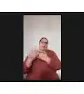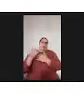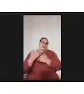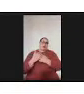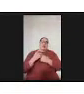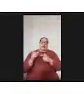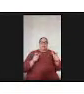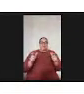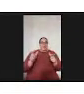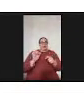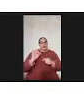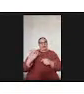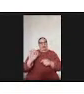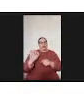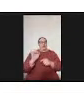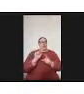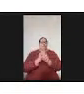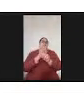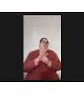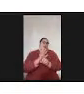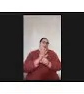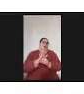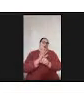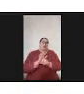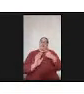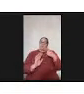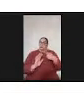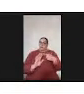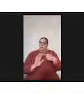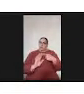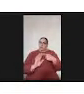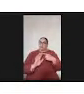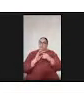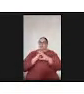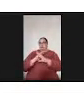managing their impact. 1 is prevention,